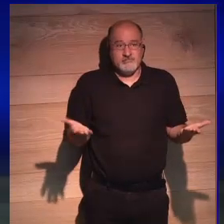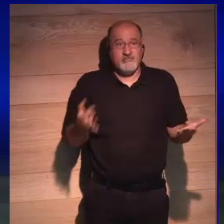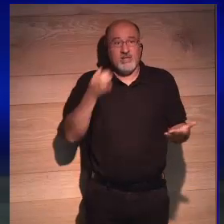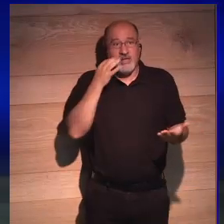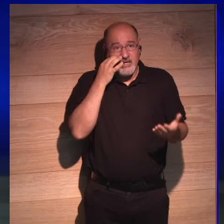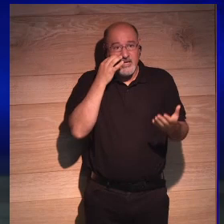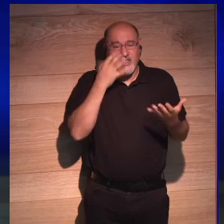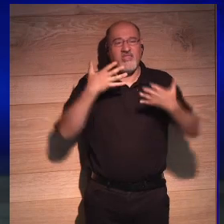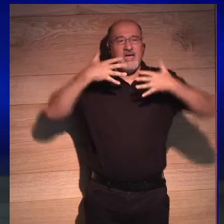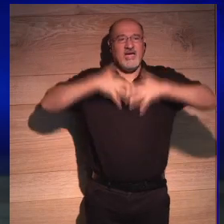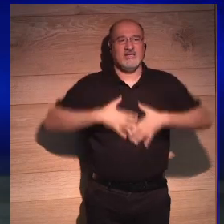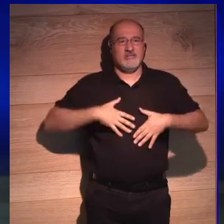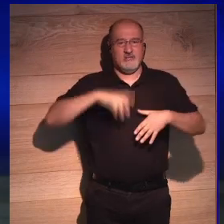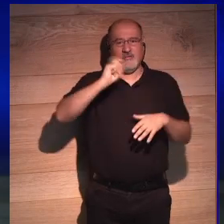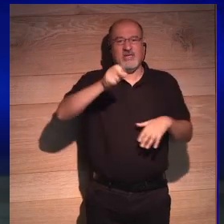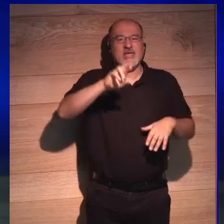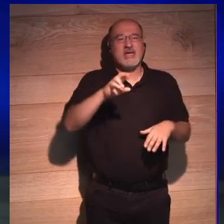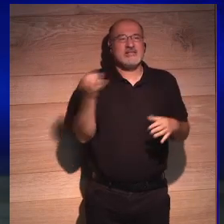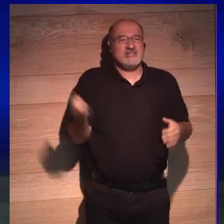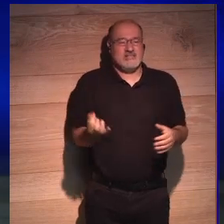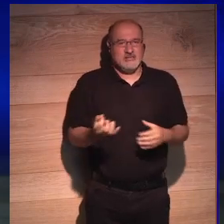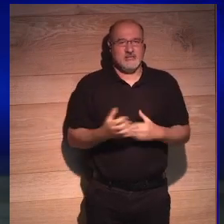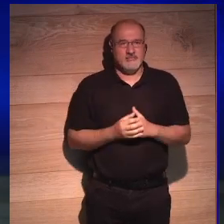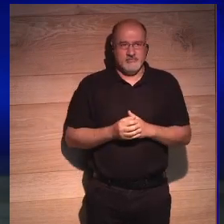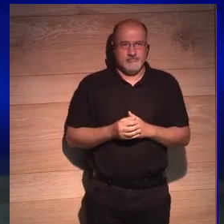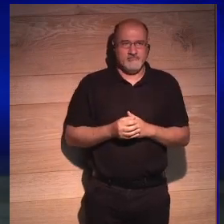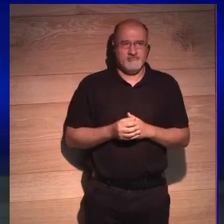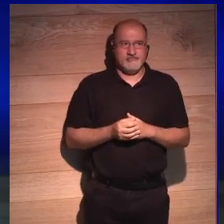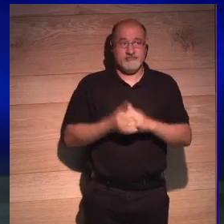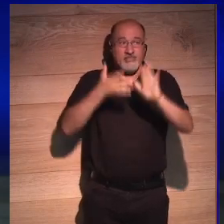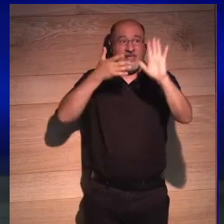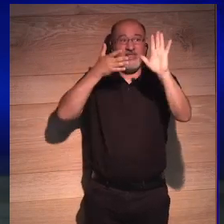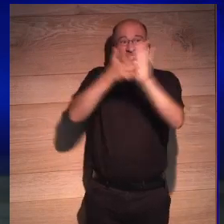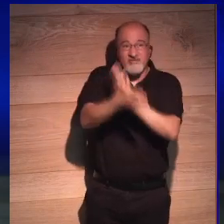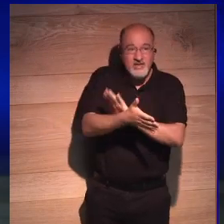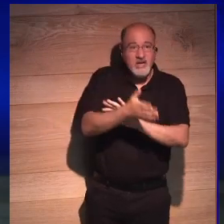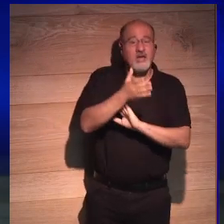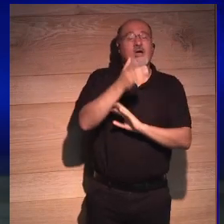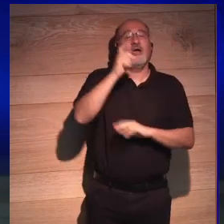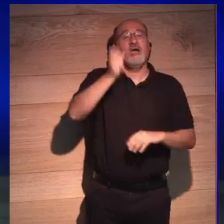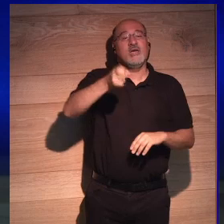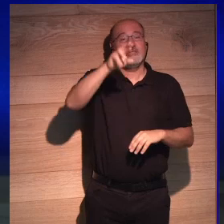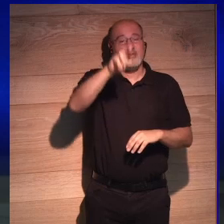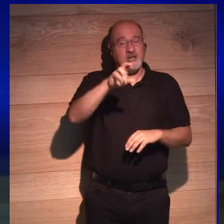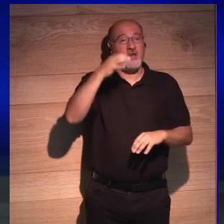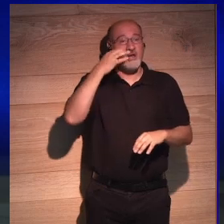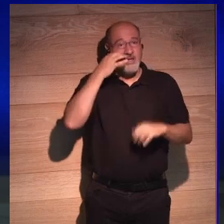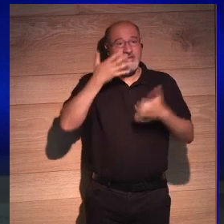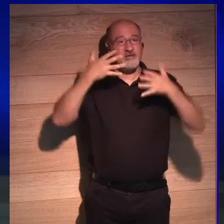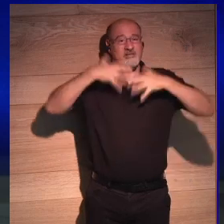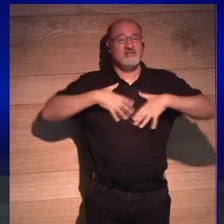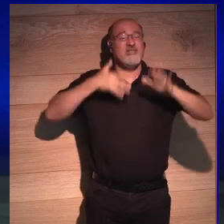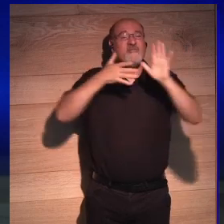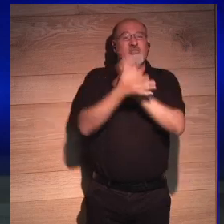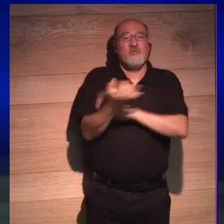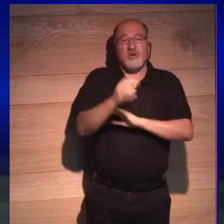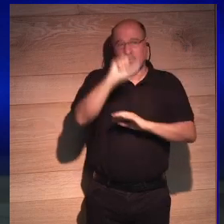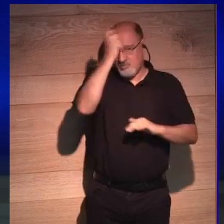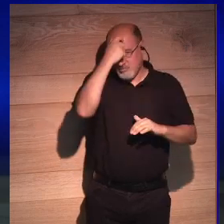Okay, to start with, let's say what is XR? Let's define that. It often gets used as a term to